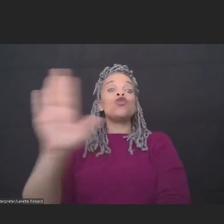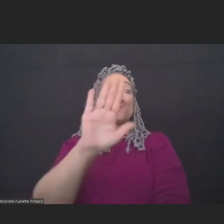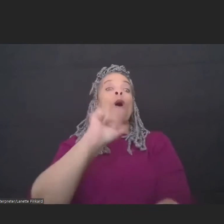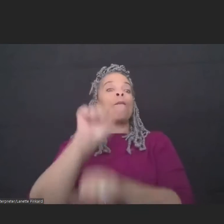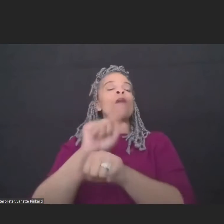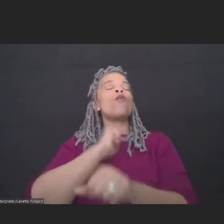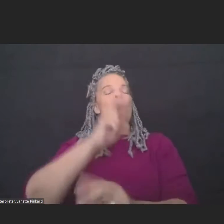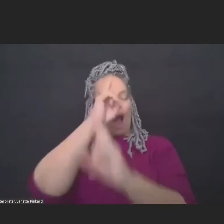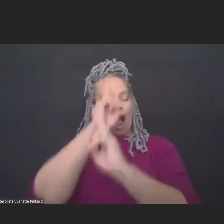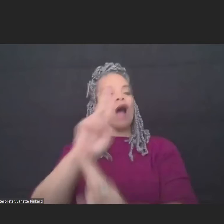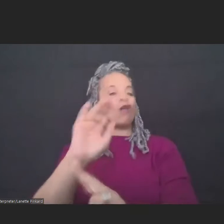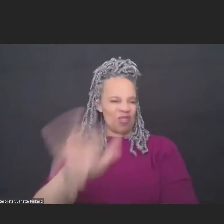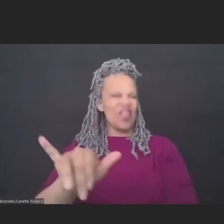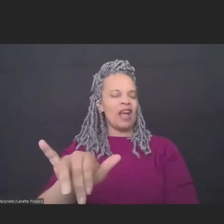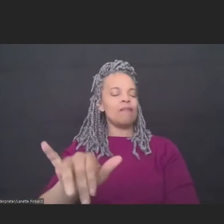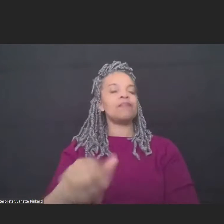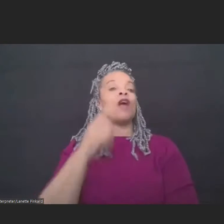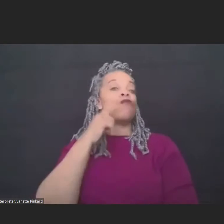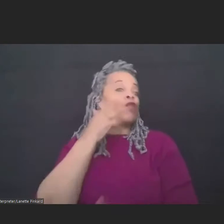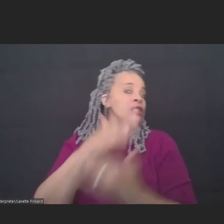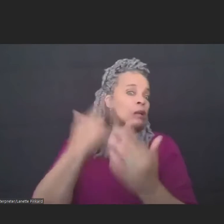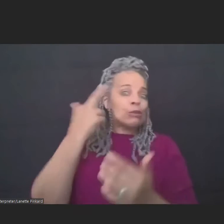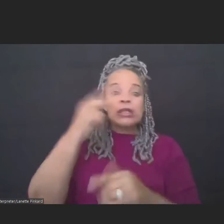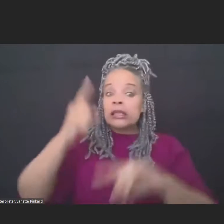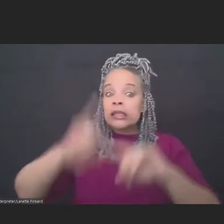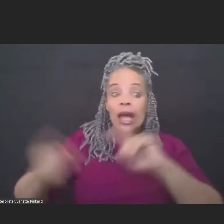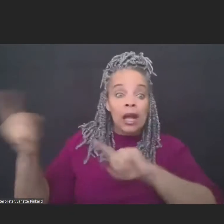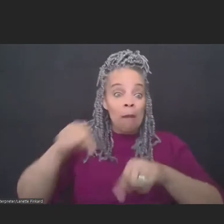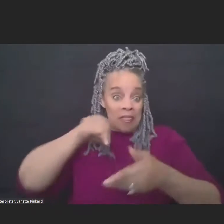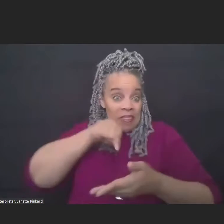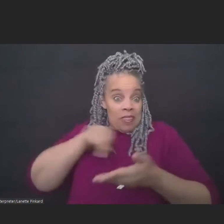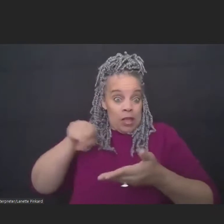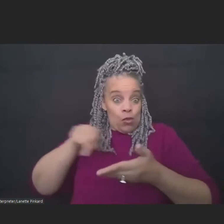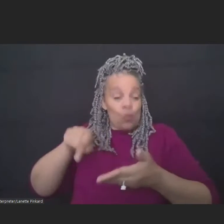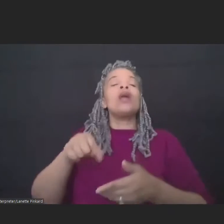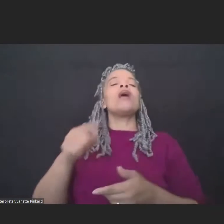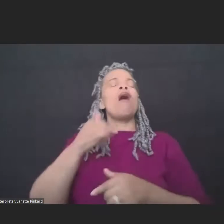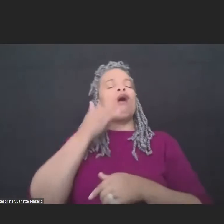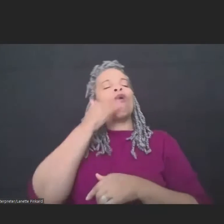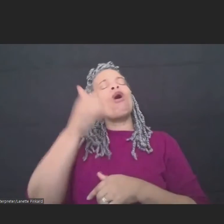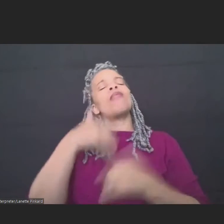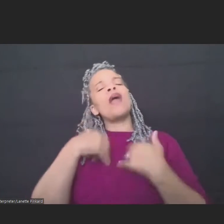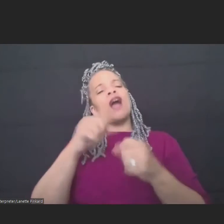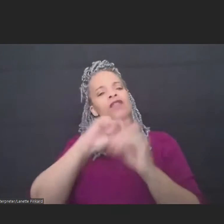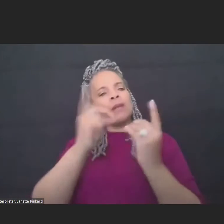honored. If for some reason you're unable to come this week, please call the health department at